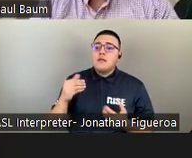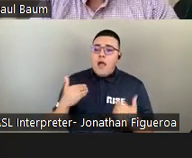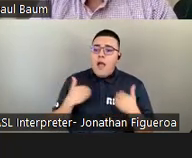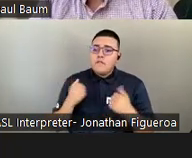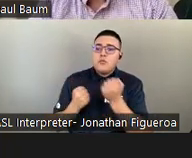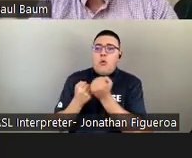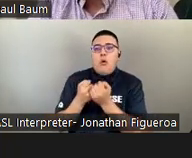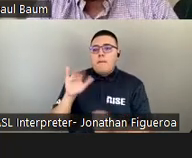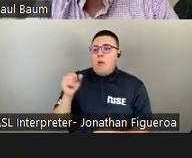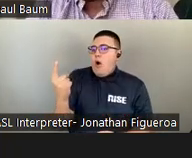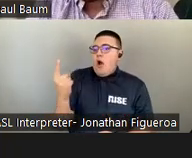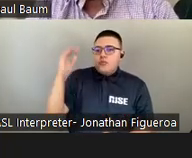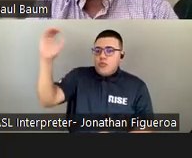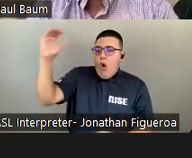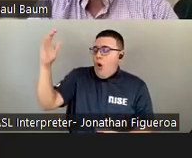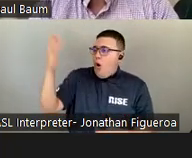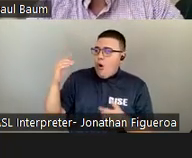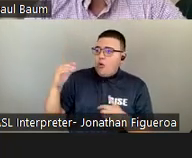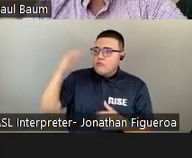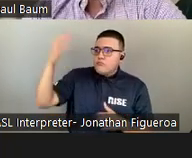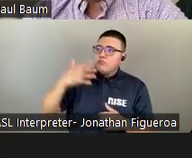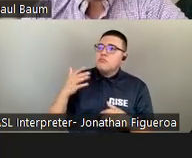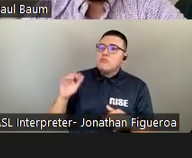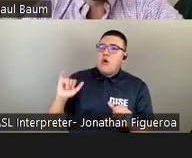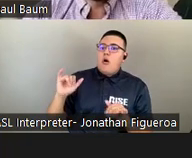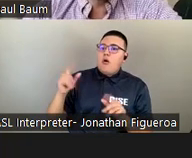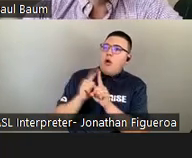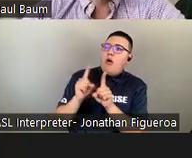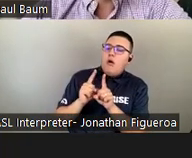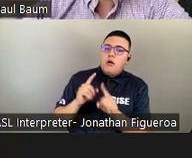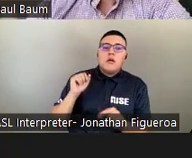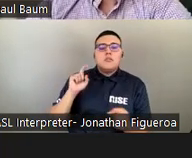adult can change the whole picture of where they're at.